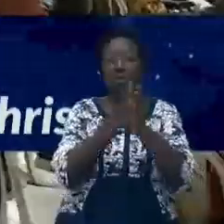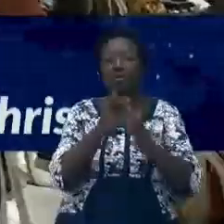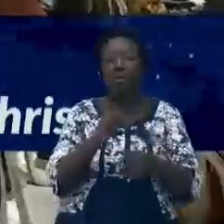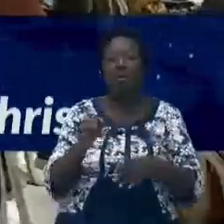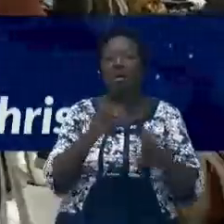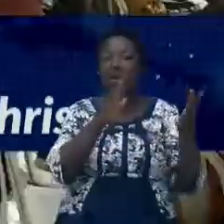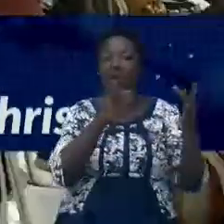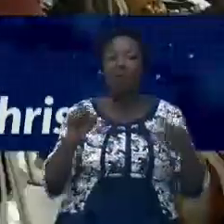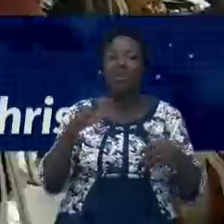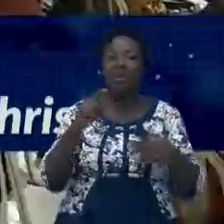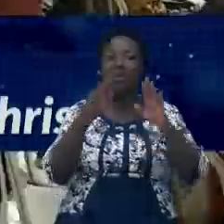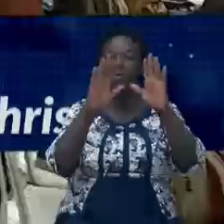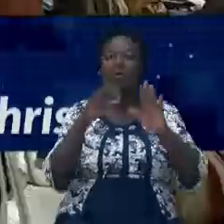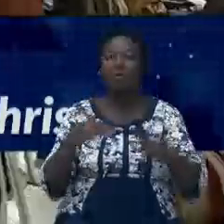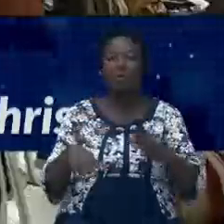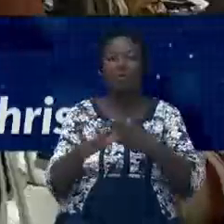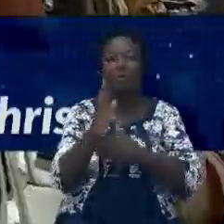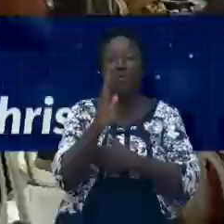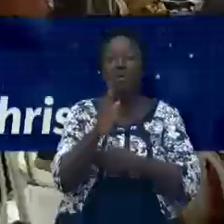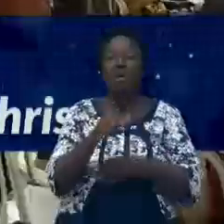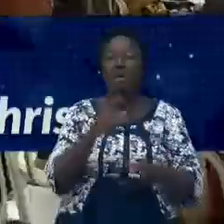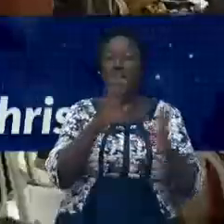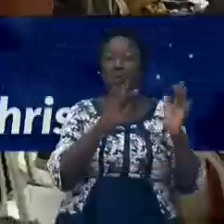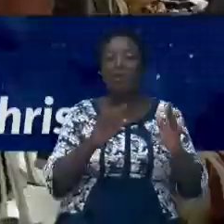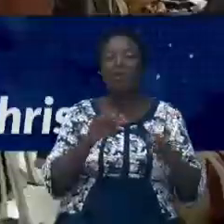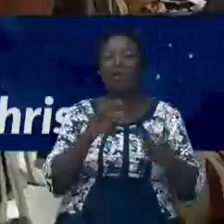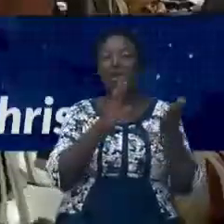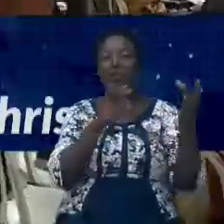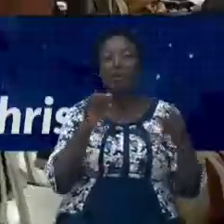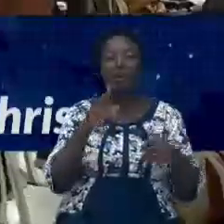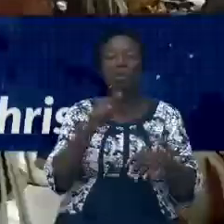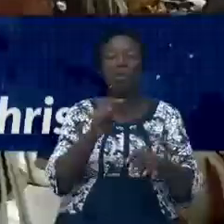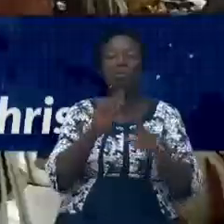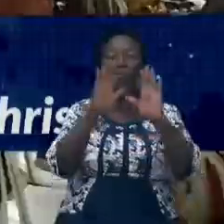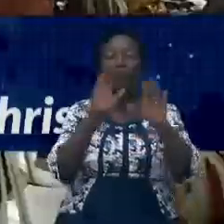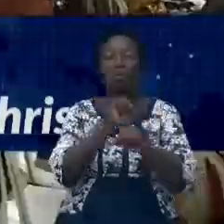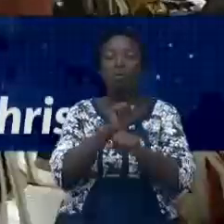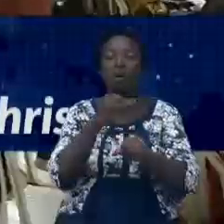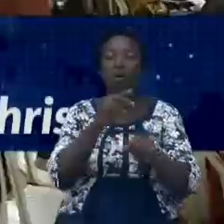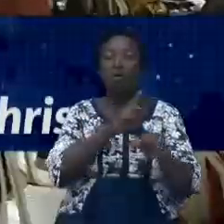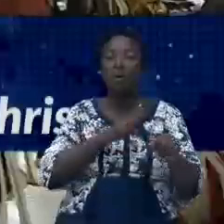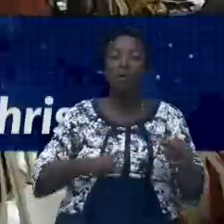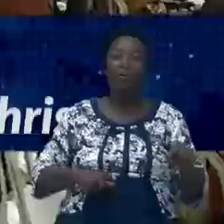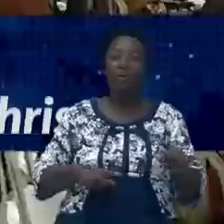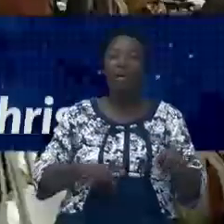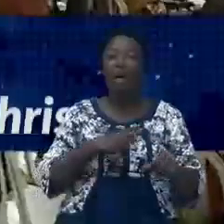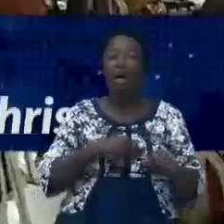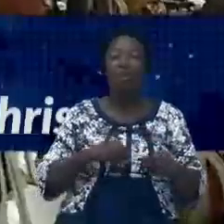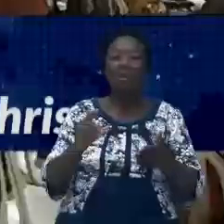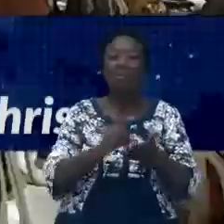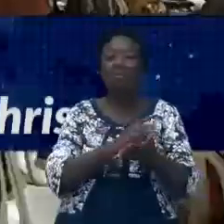prayers, expecting the miracle of God, expecting the power of God,